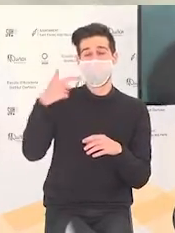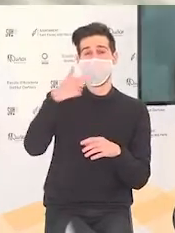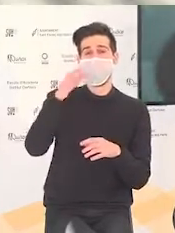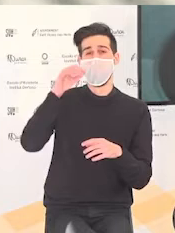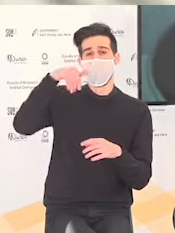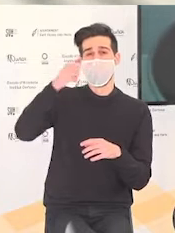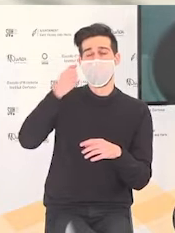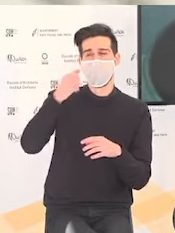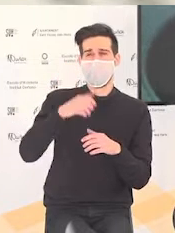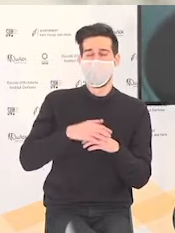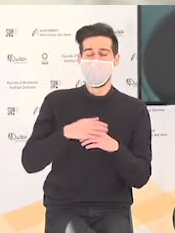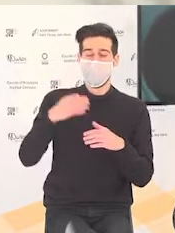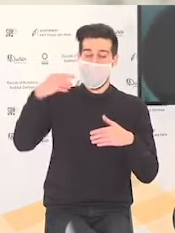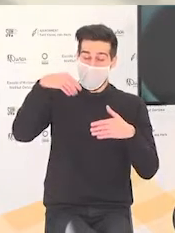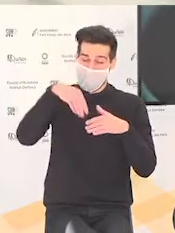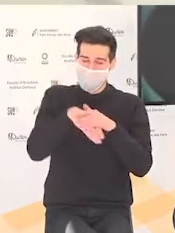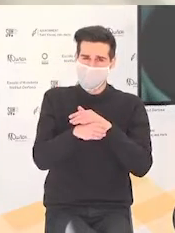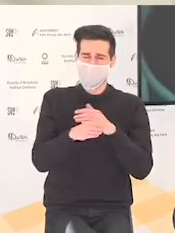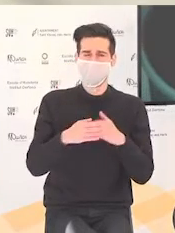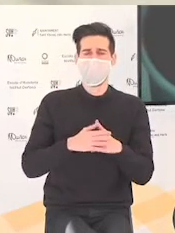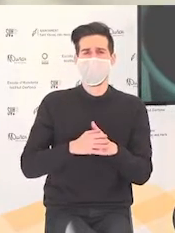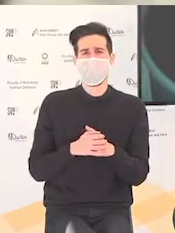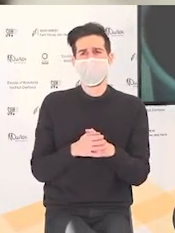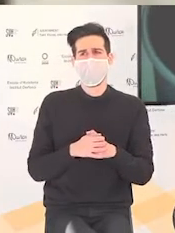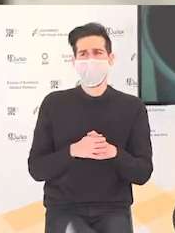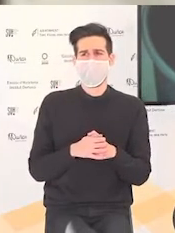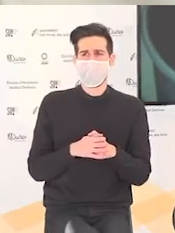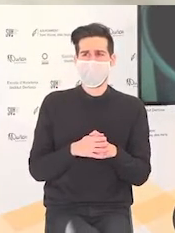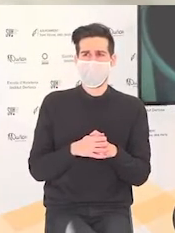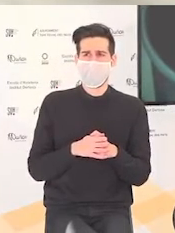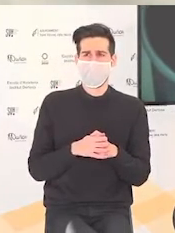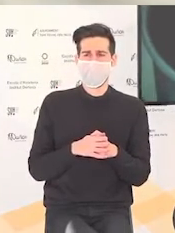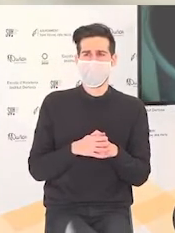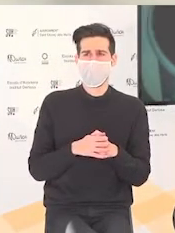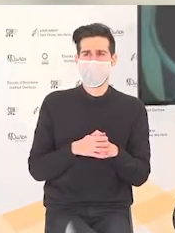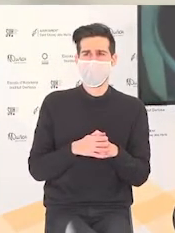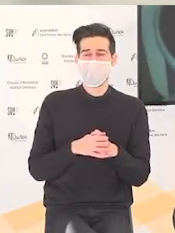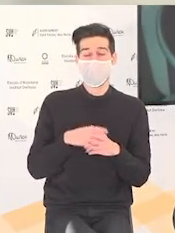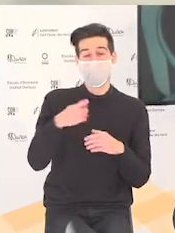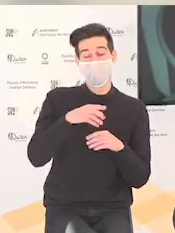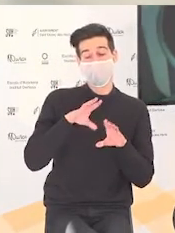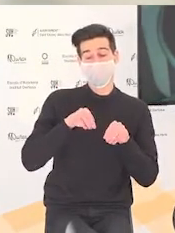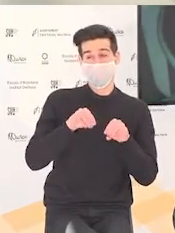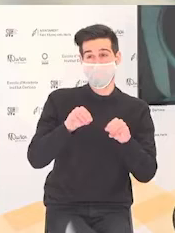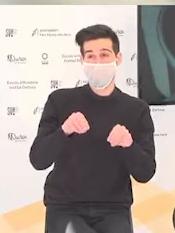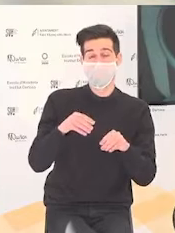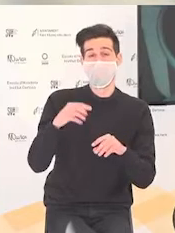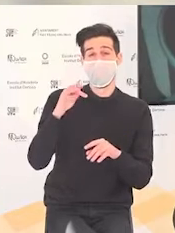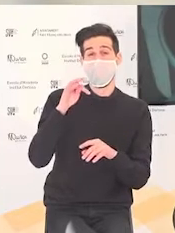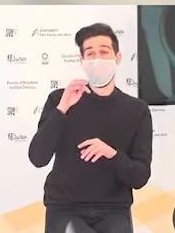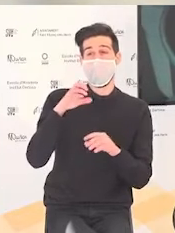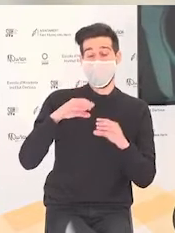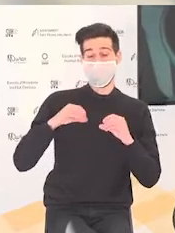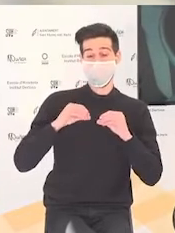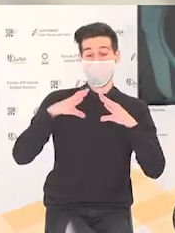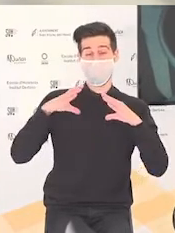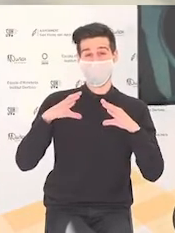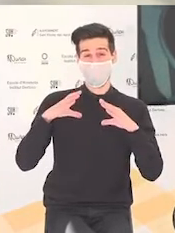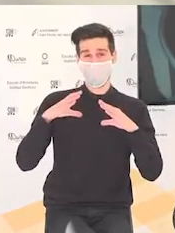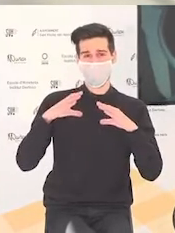Xanthan gum comes from the fermentation of glucose syrup. Se trata de un producto que viene de la fermentación del sirope de glucosa.